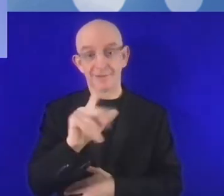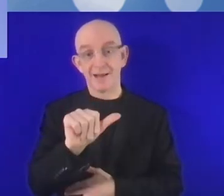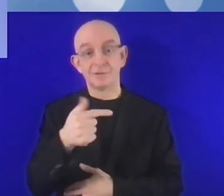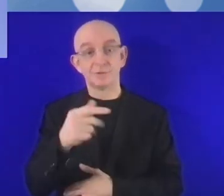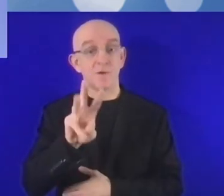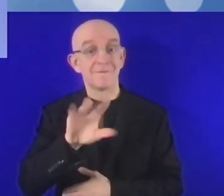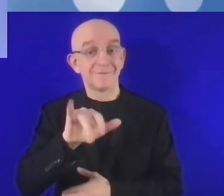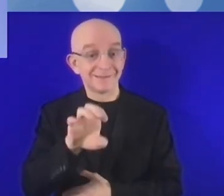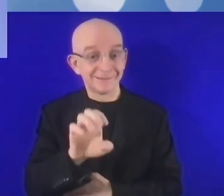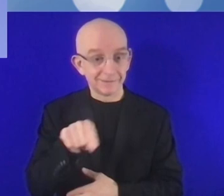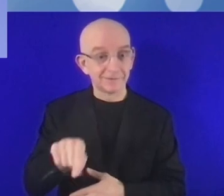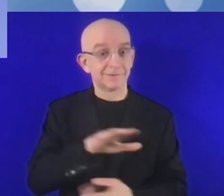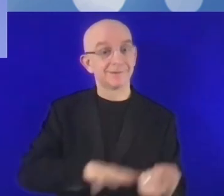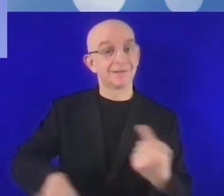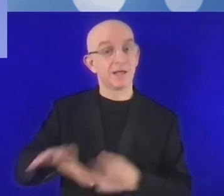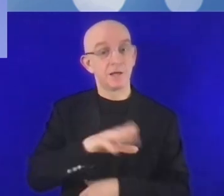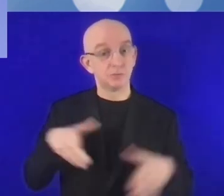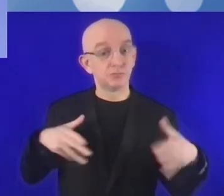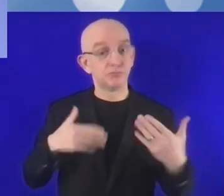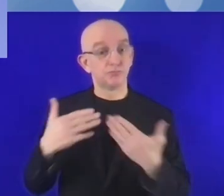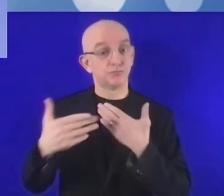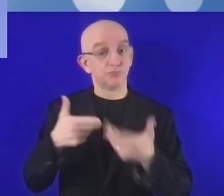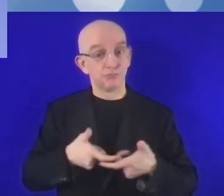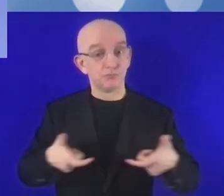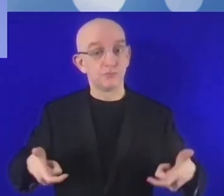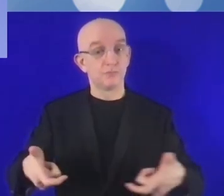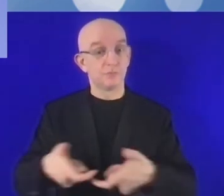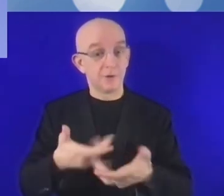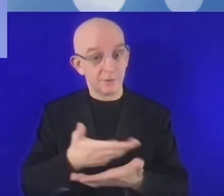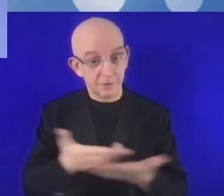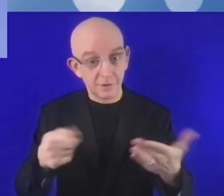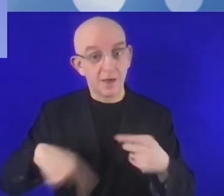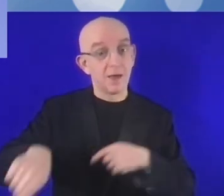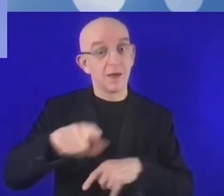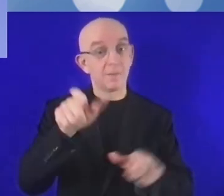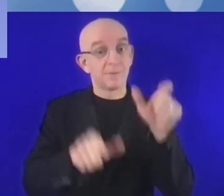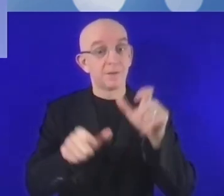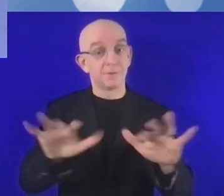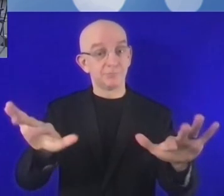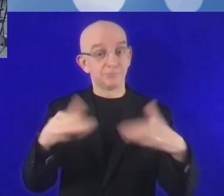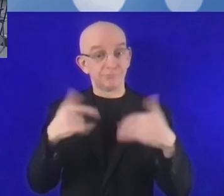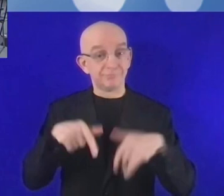us, and have a great time, those who are in Katowice, in Poland. Thank you. Have a good day.